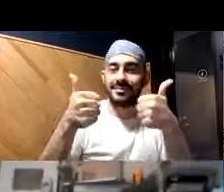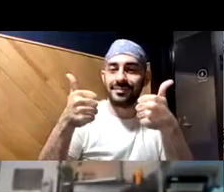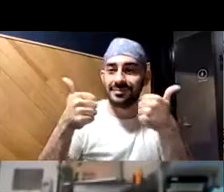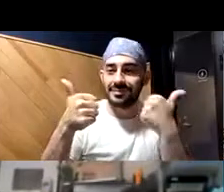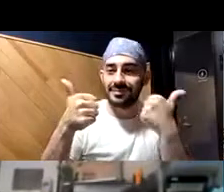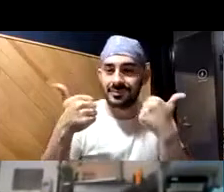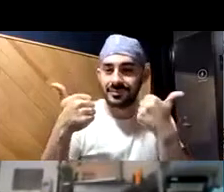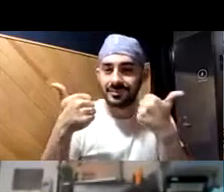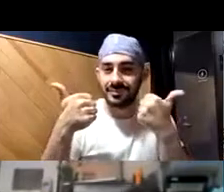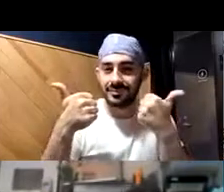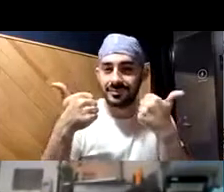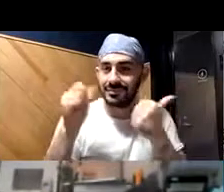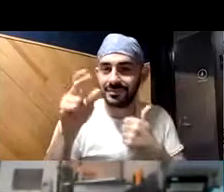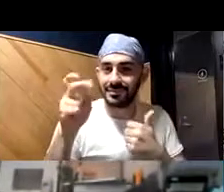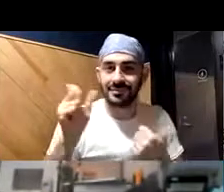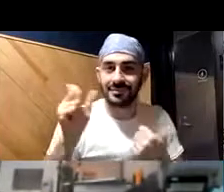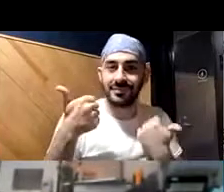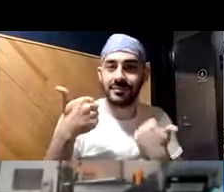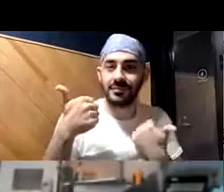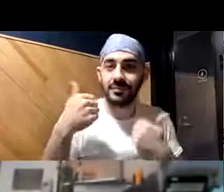all right. Sorry. All right.